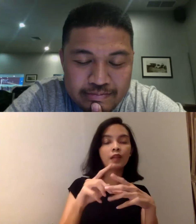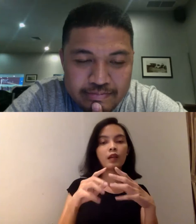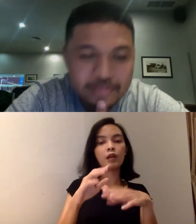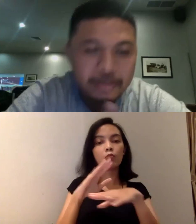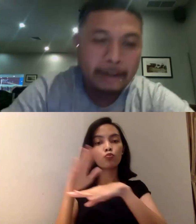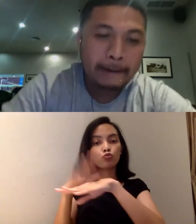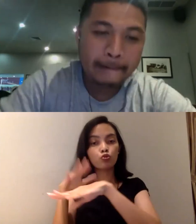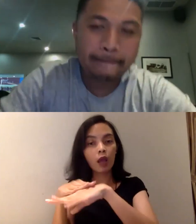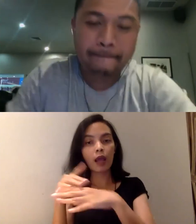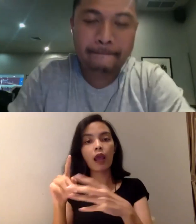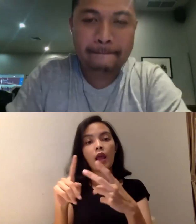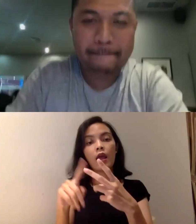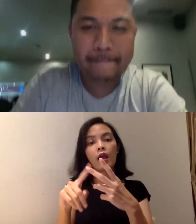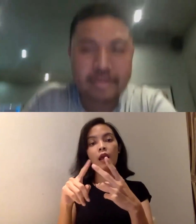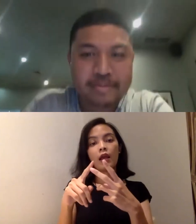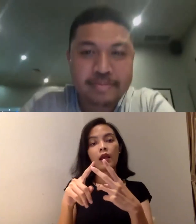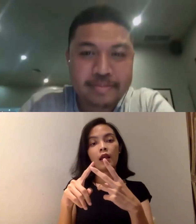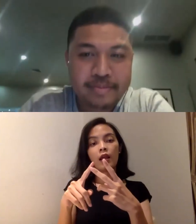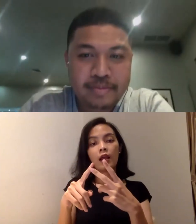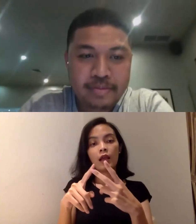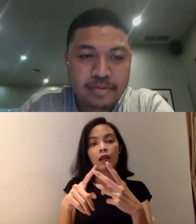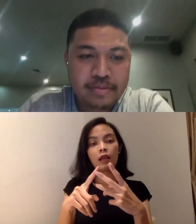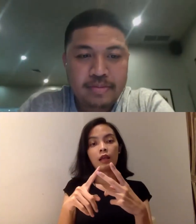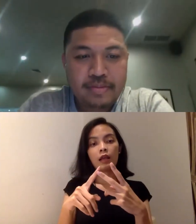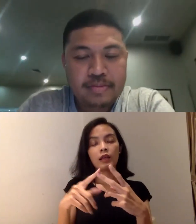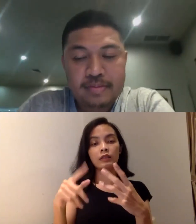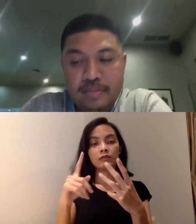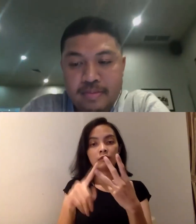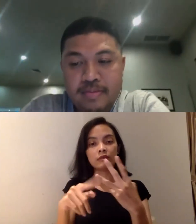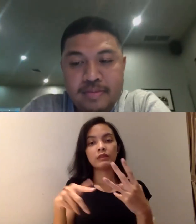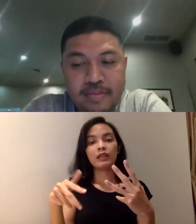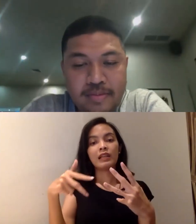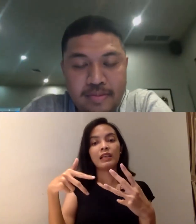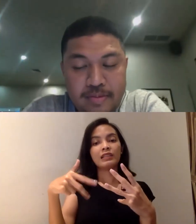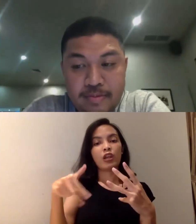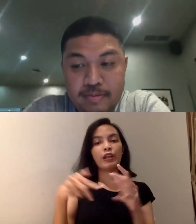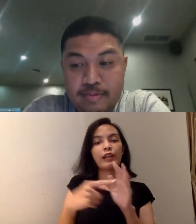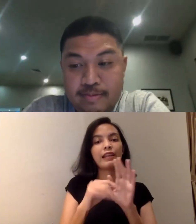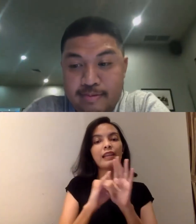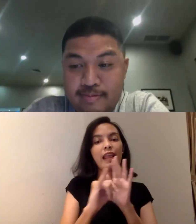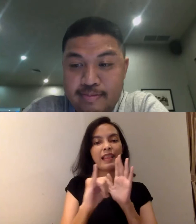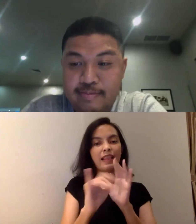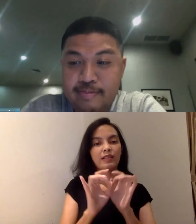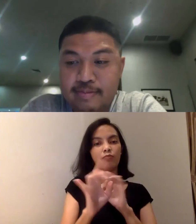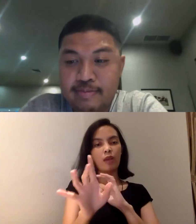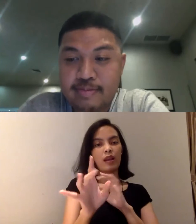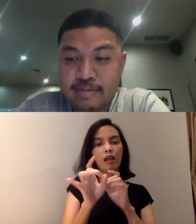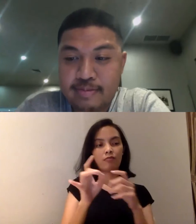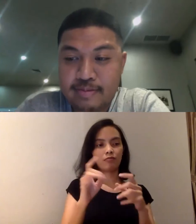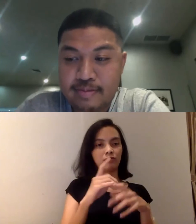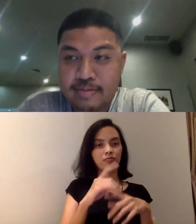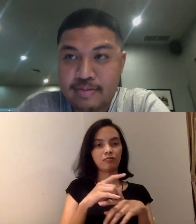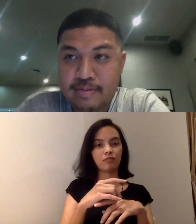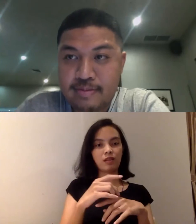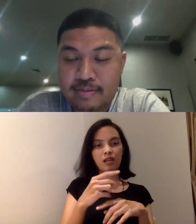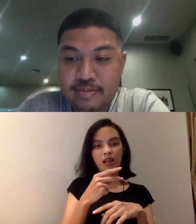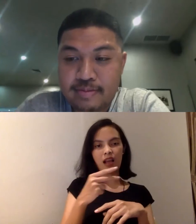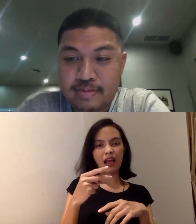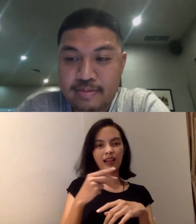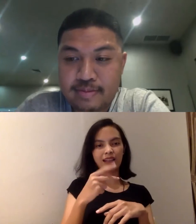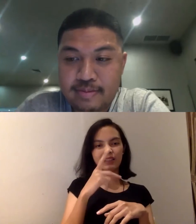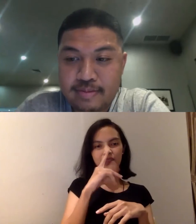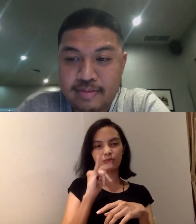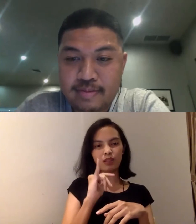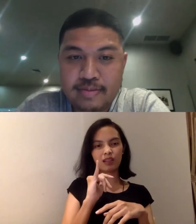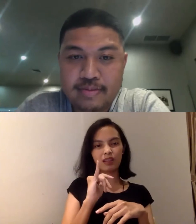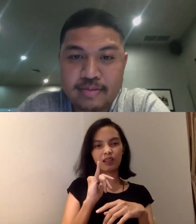and also by my gender identity. So for to be in relationship with, I guess it's like